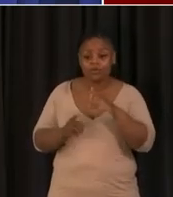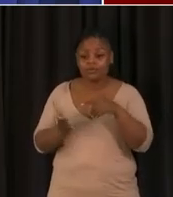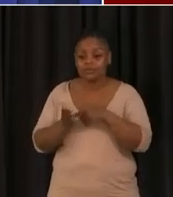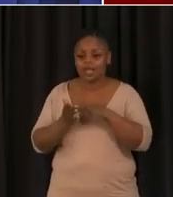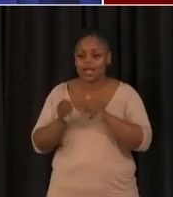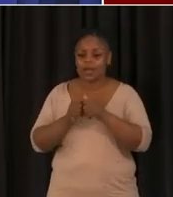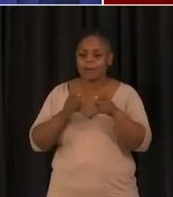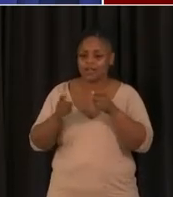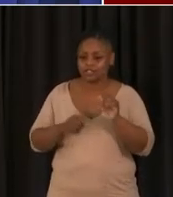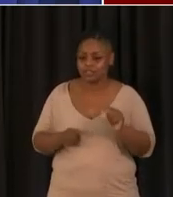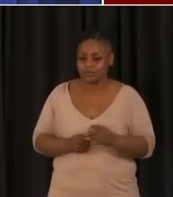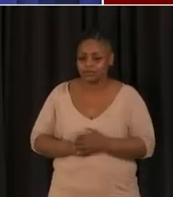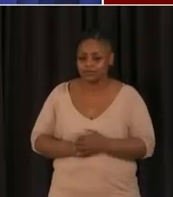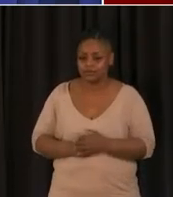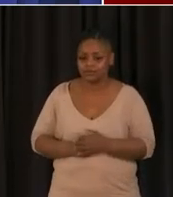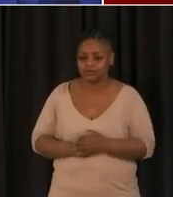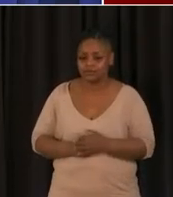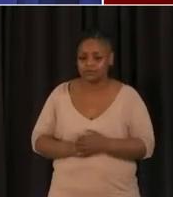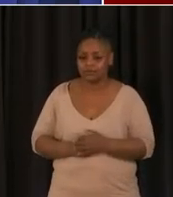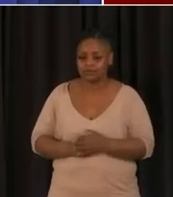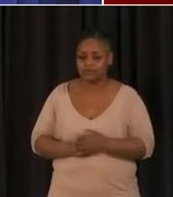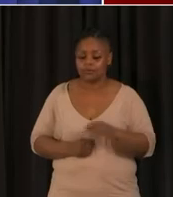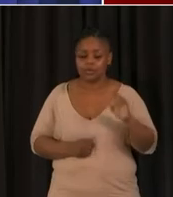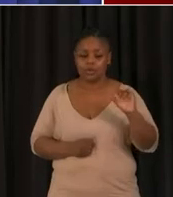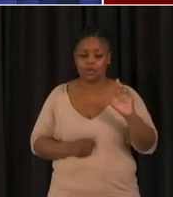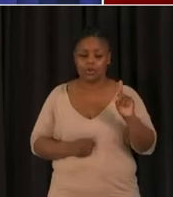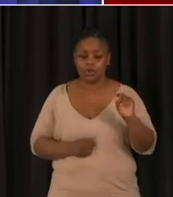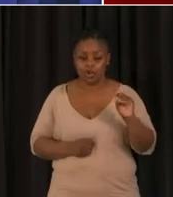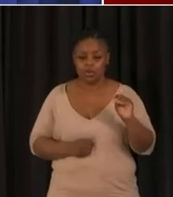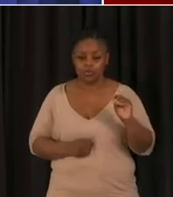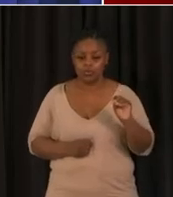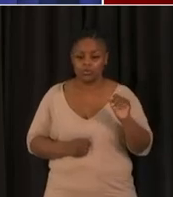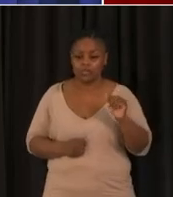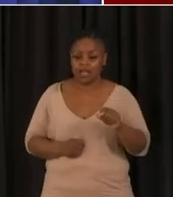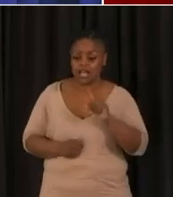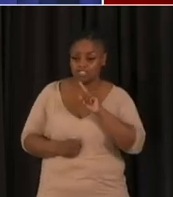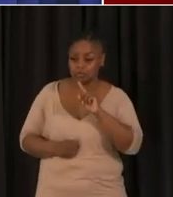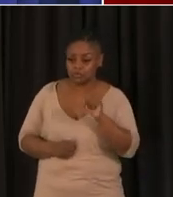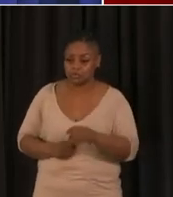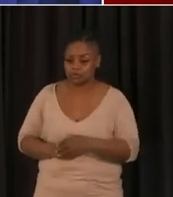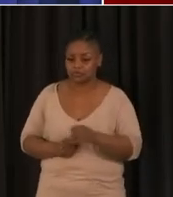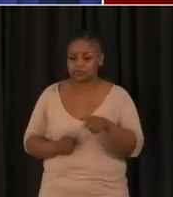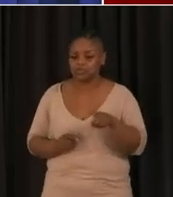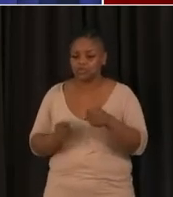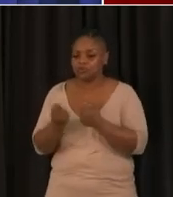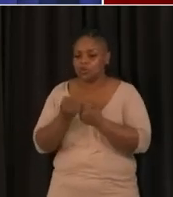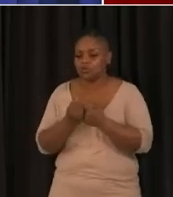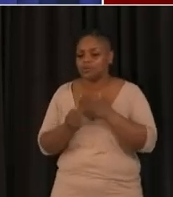of last year. So another way of putting that is that the share of residents with prime credit scores increased. And having a